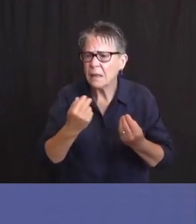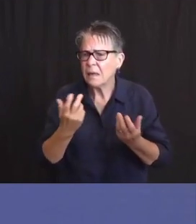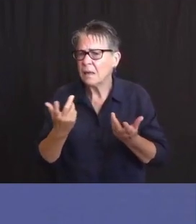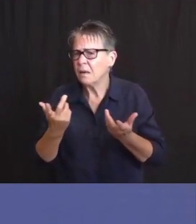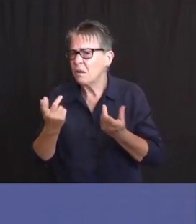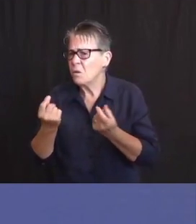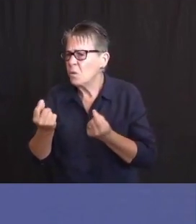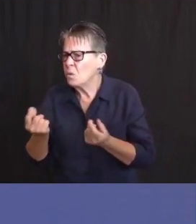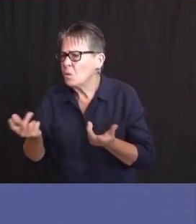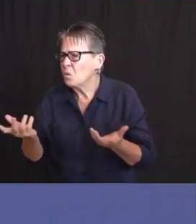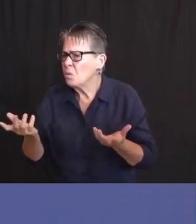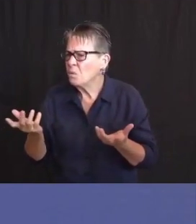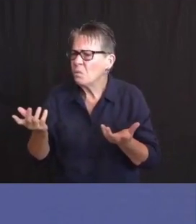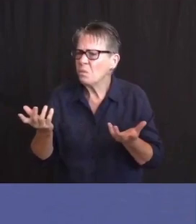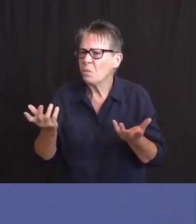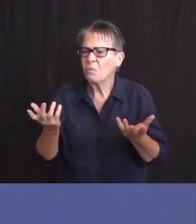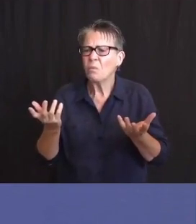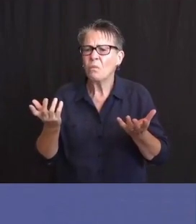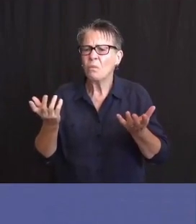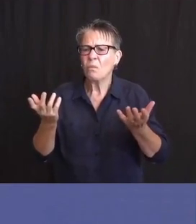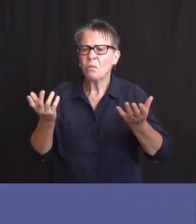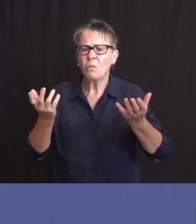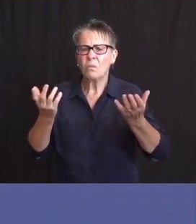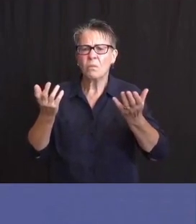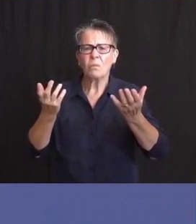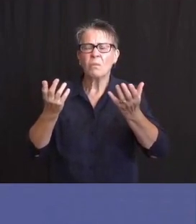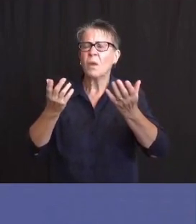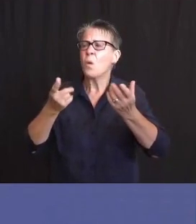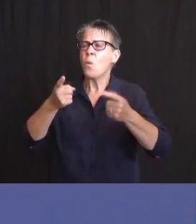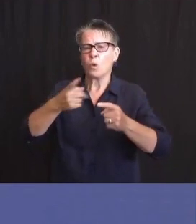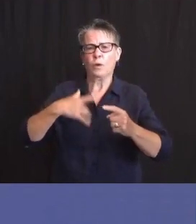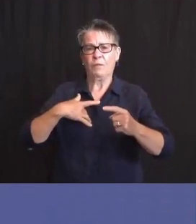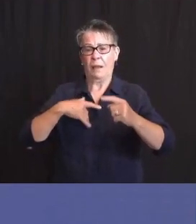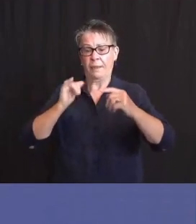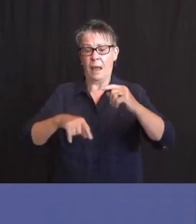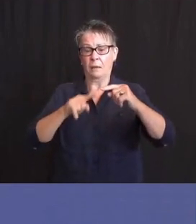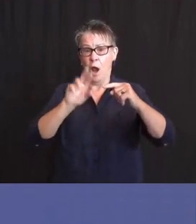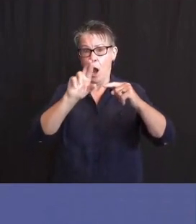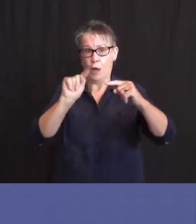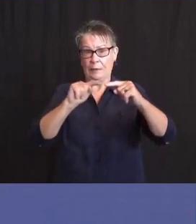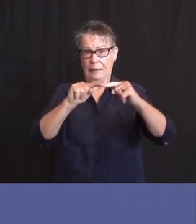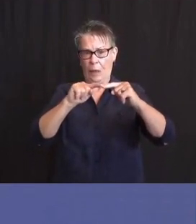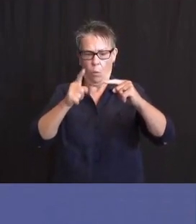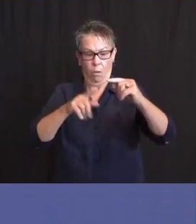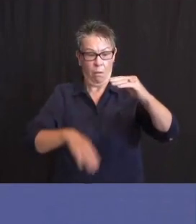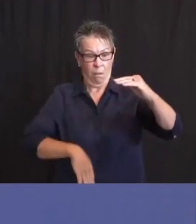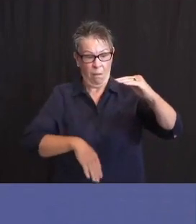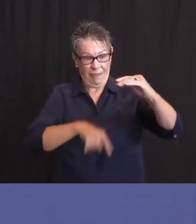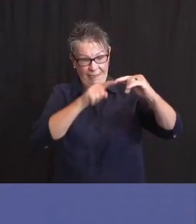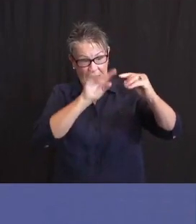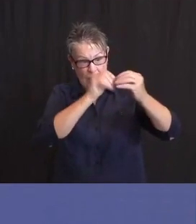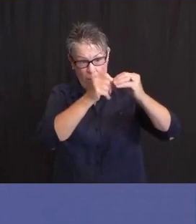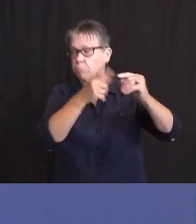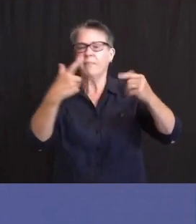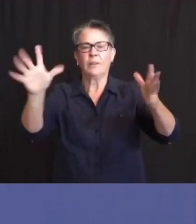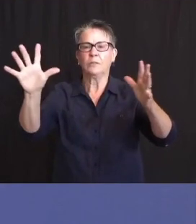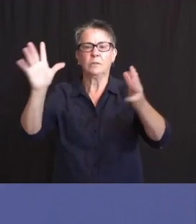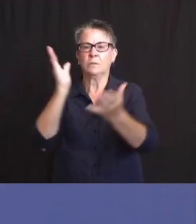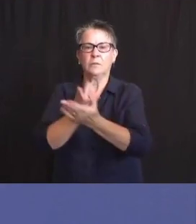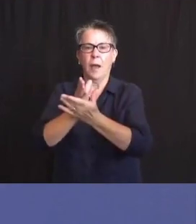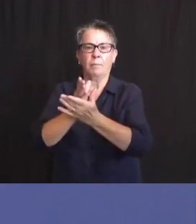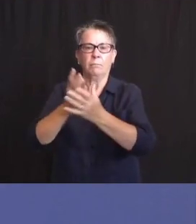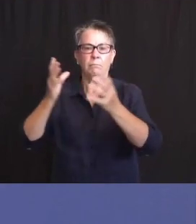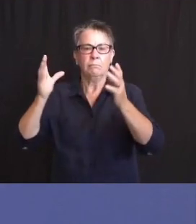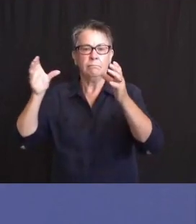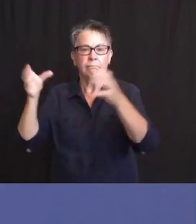it anything along those particular lines? And finally, just for the Governor, if you had a chance to have a conversation